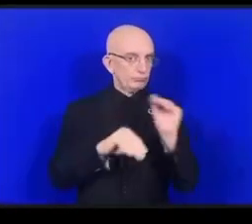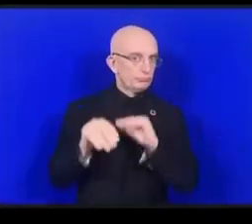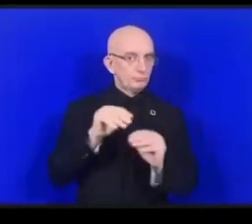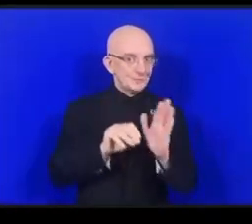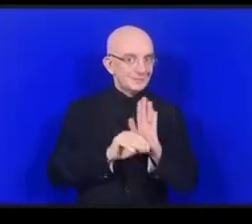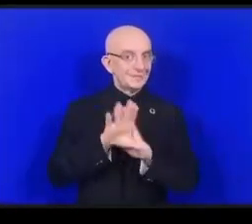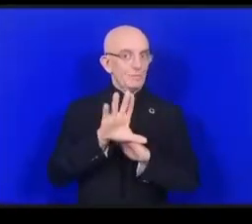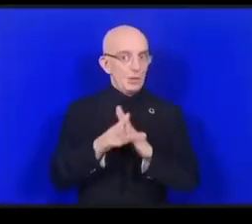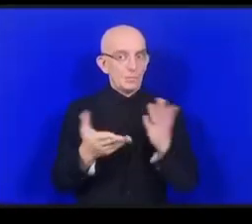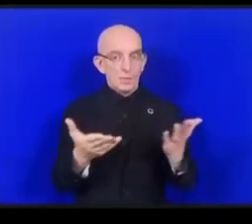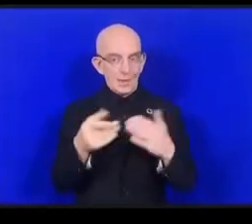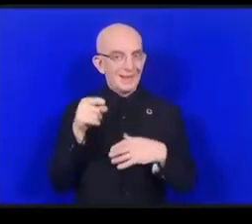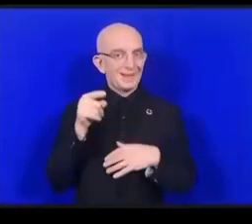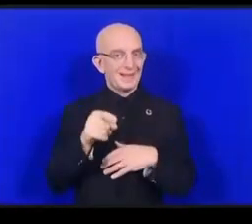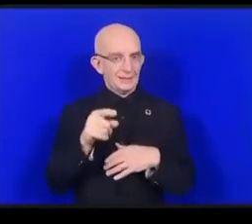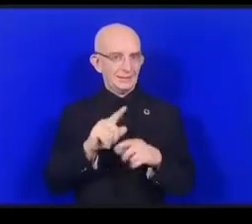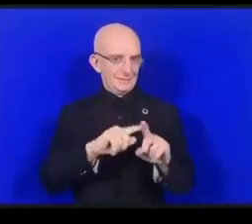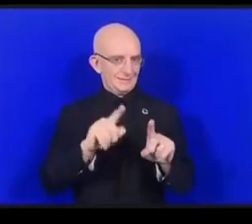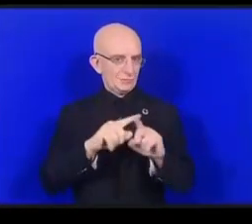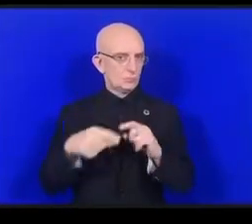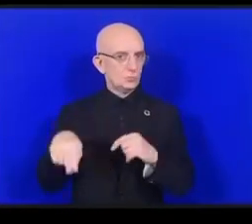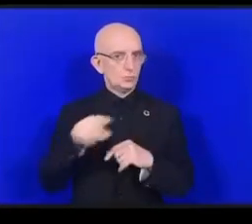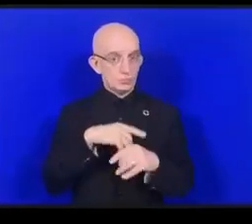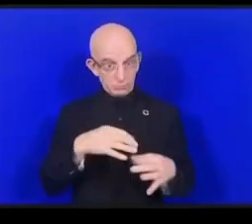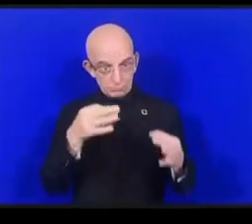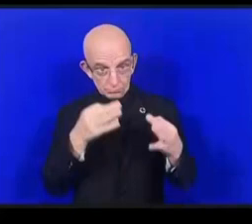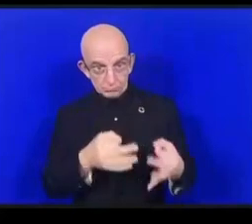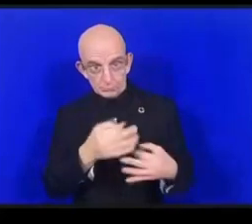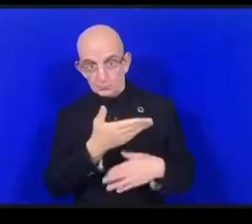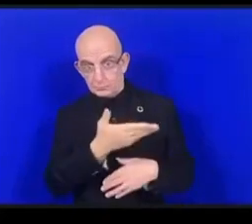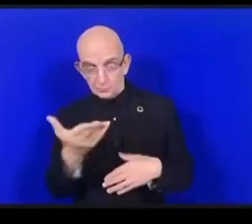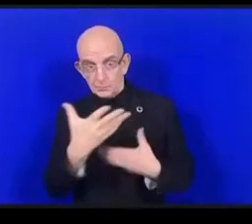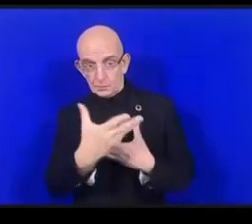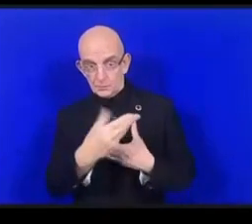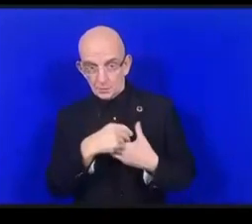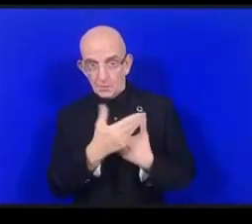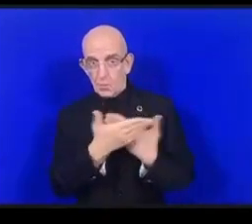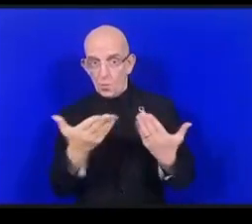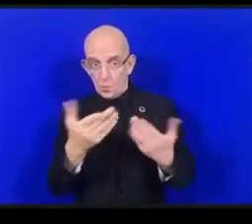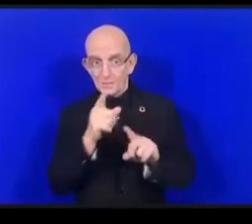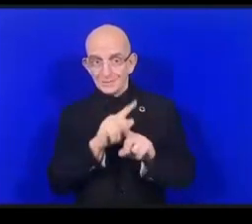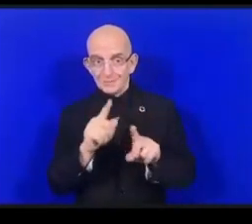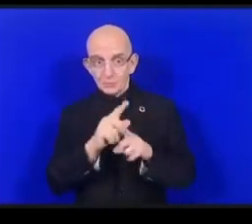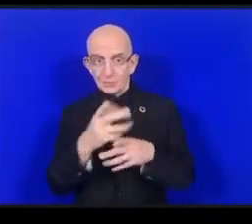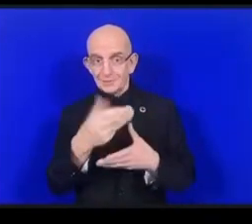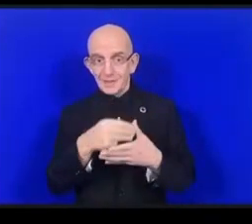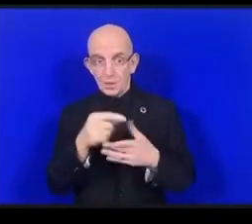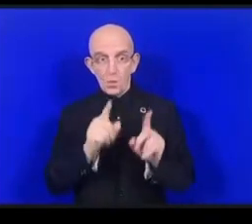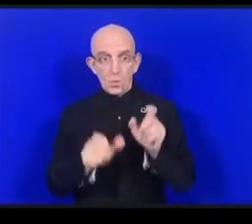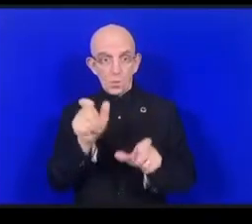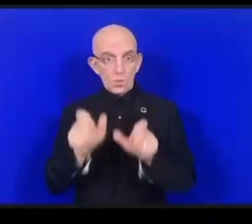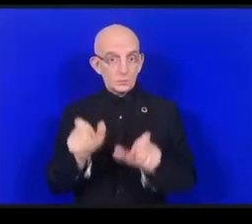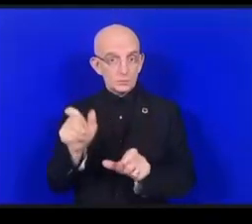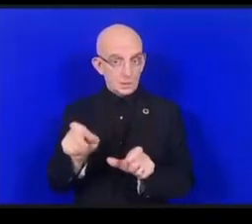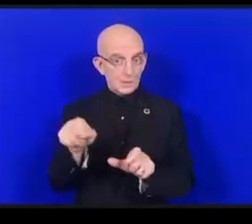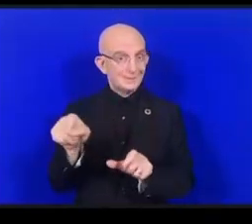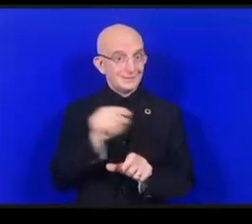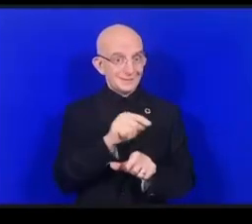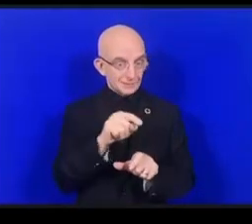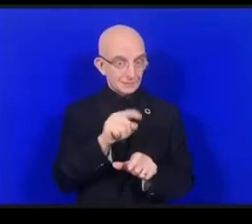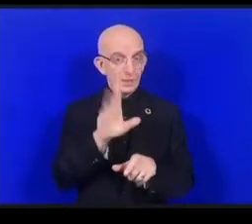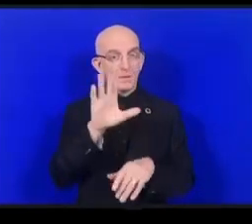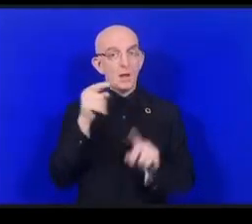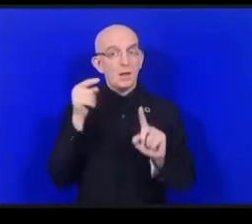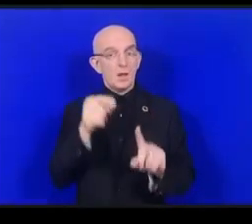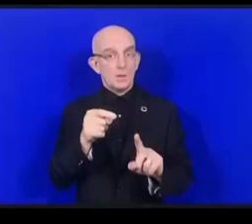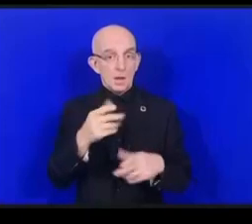have a technical standard, like for example, for accessibility, for the blind or for the weak, for the weak of